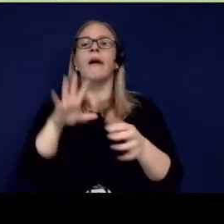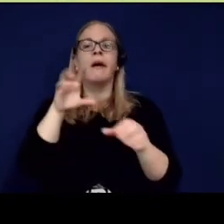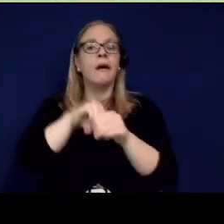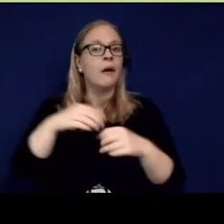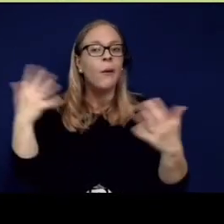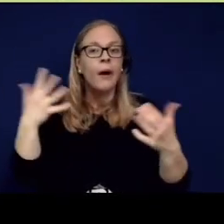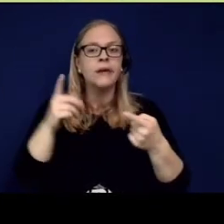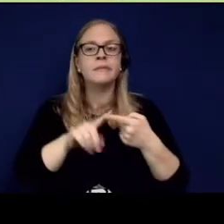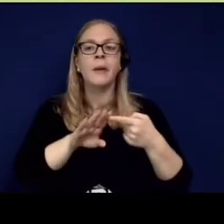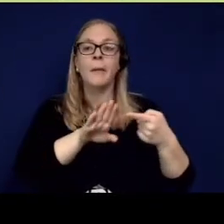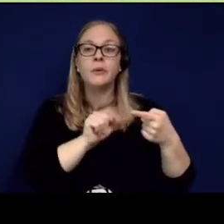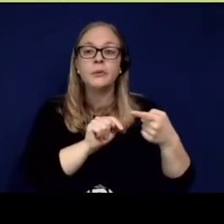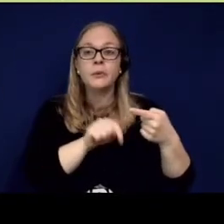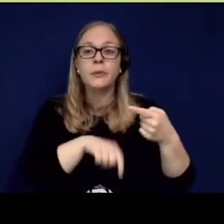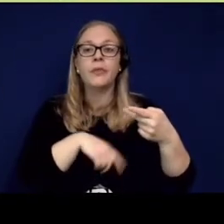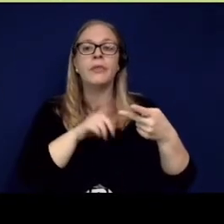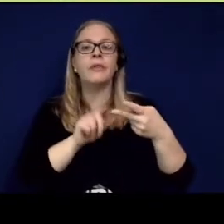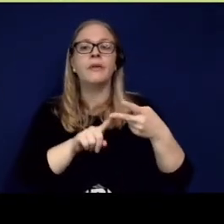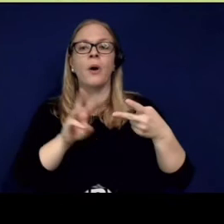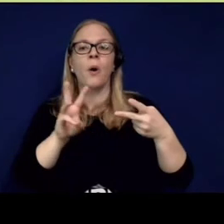That's million hertz.